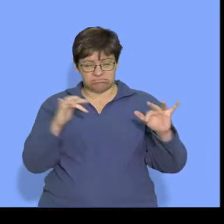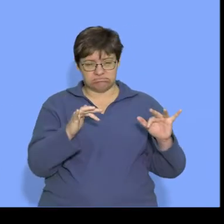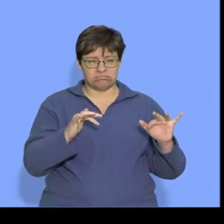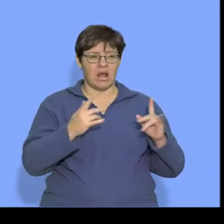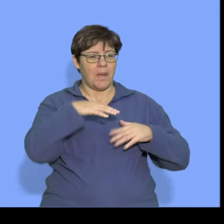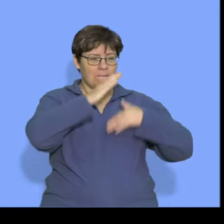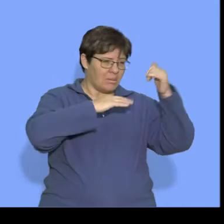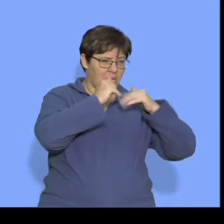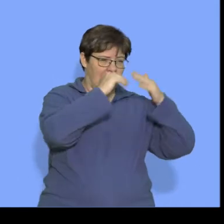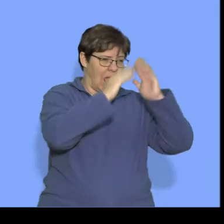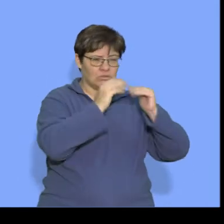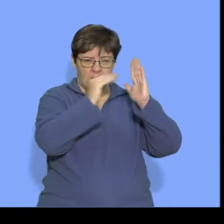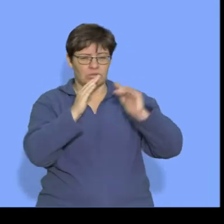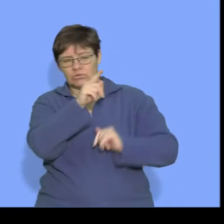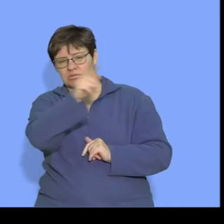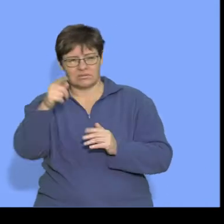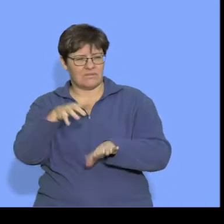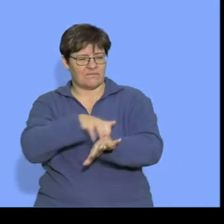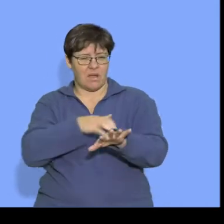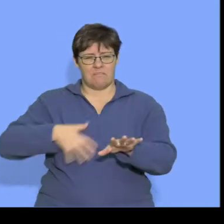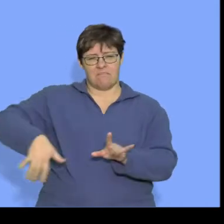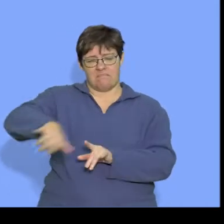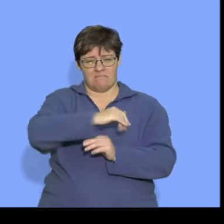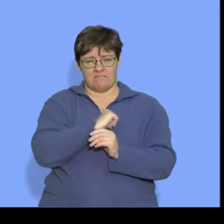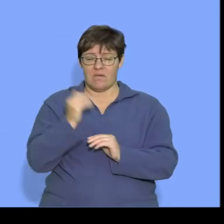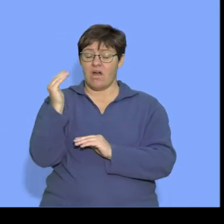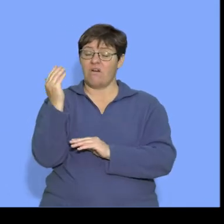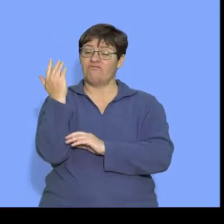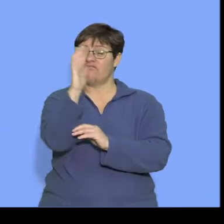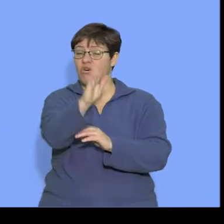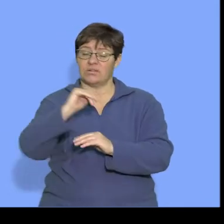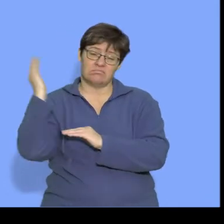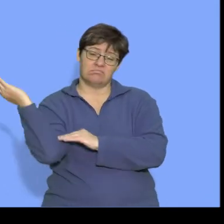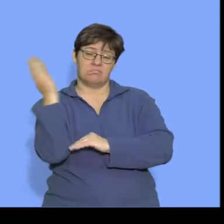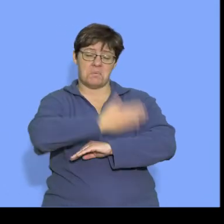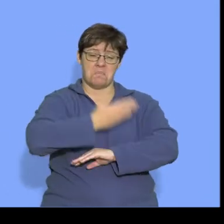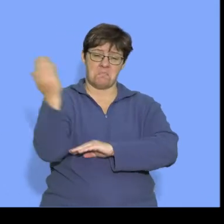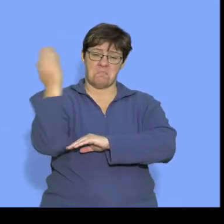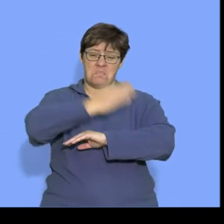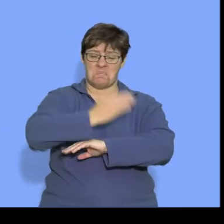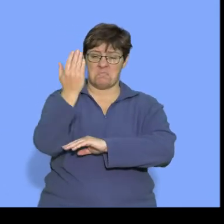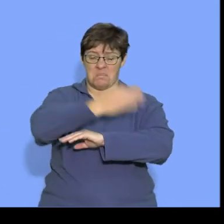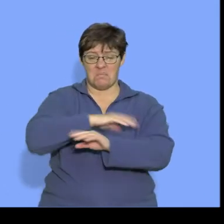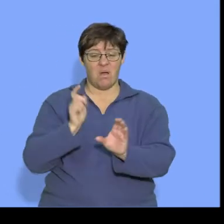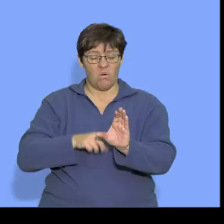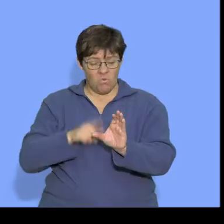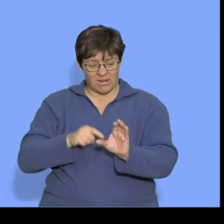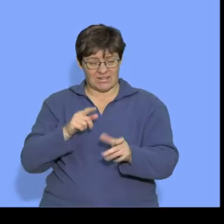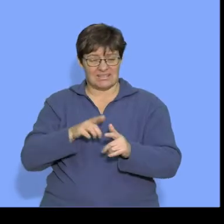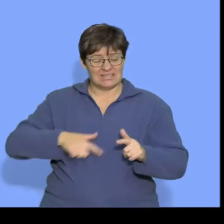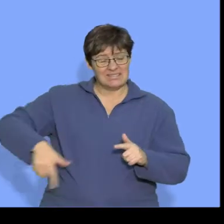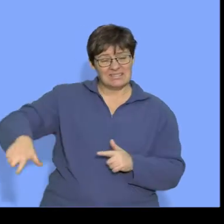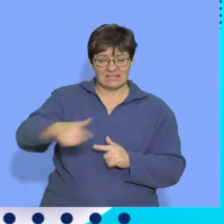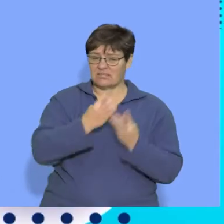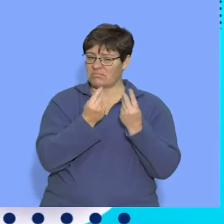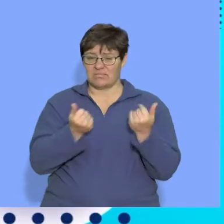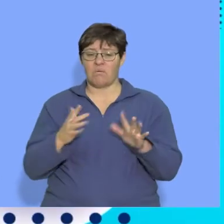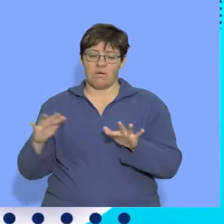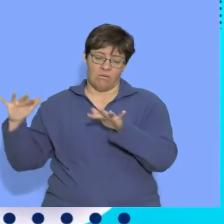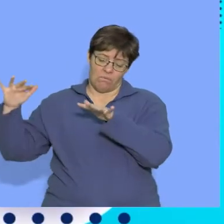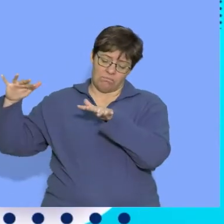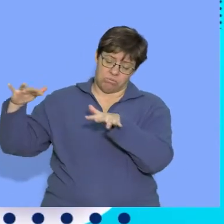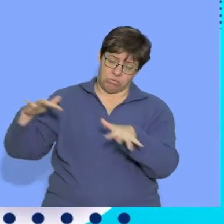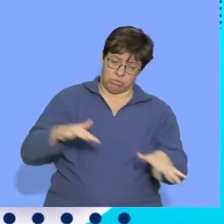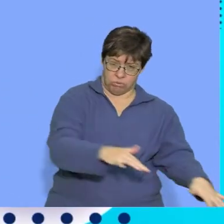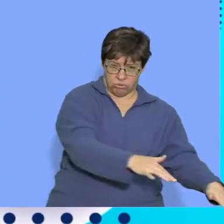biodiversity, deforestation, and how that has affected the quality of land and has led to landslides. It's led